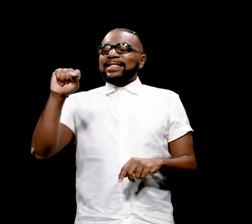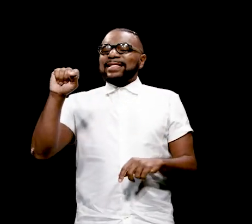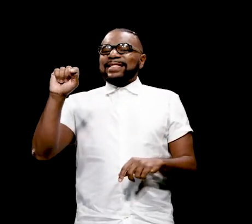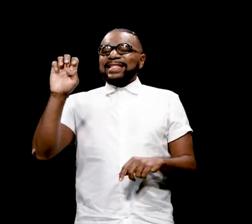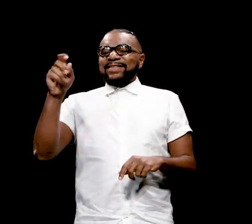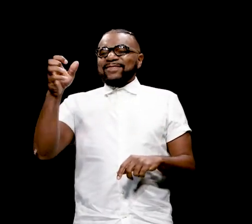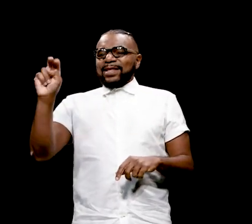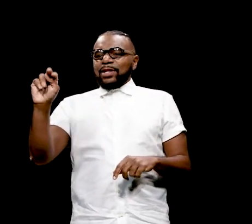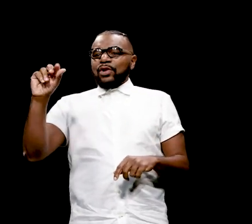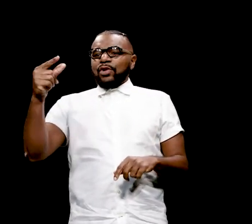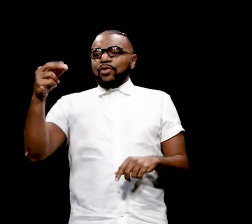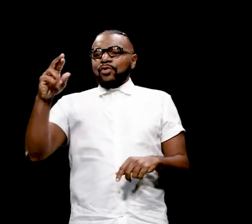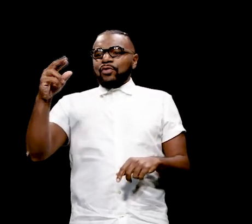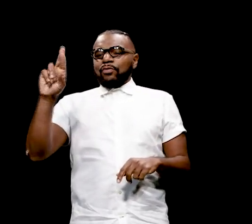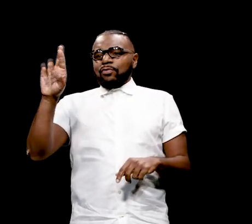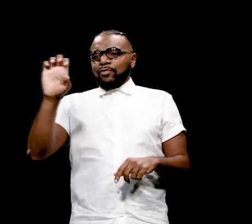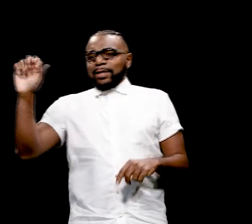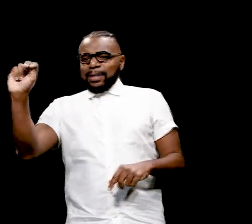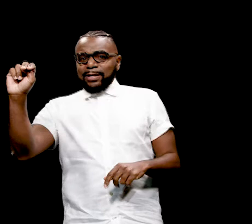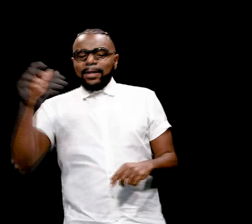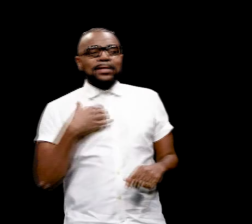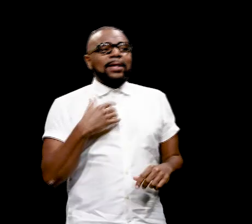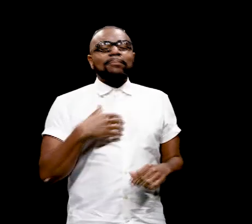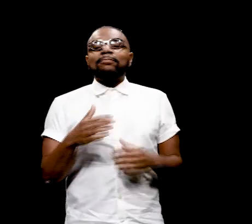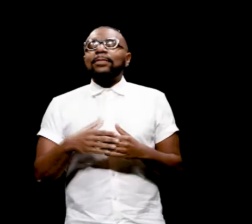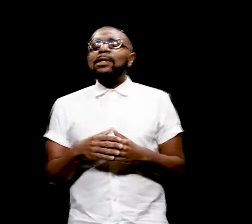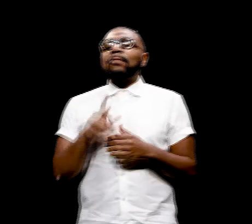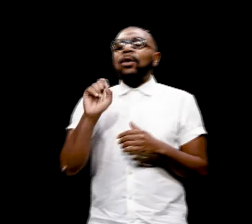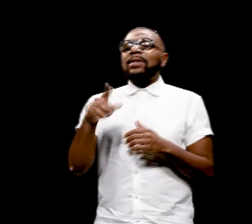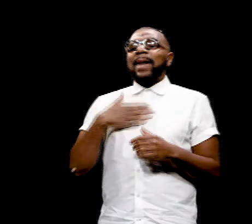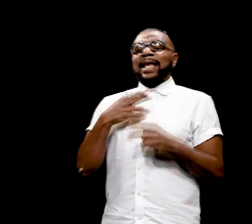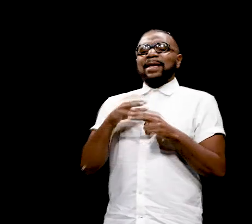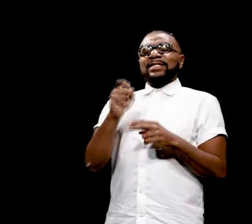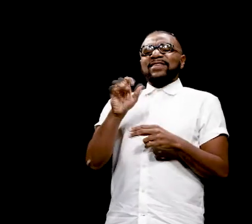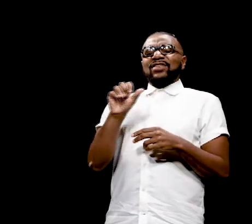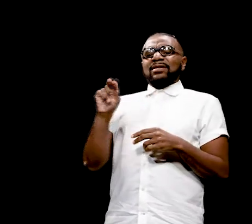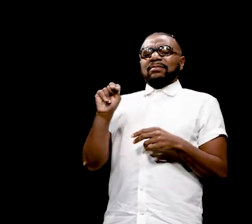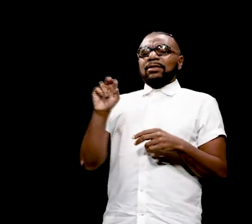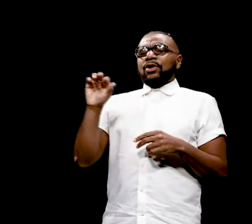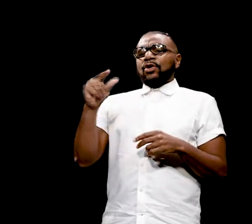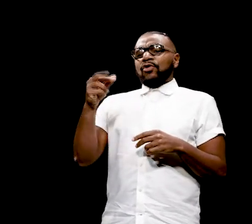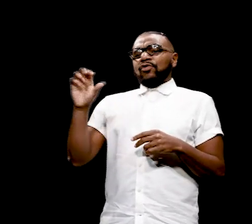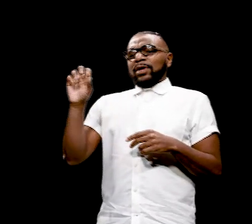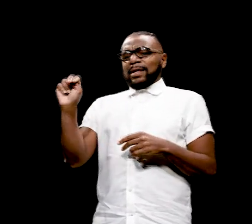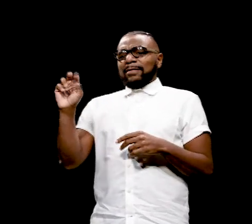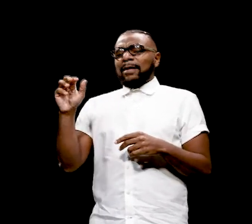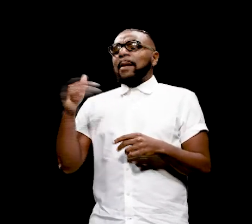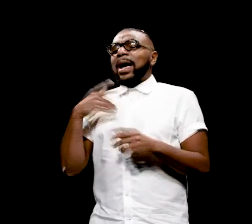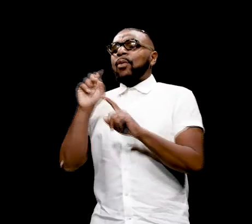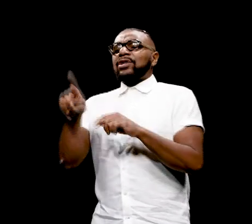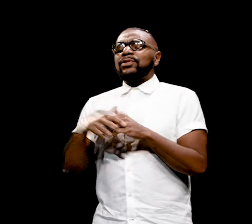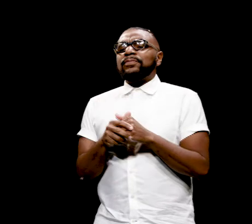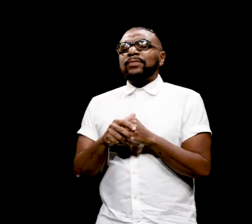mayor. My name's Stephen Green, and my question is this. Green. Long before George Floyd's death or the